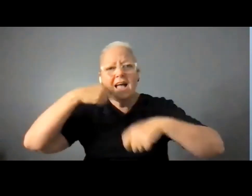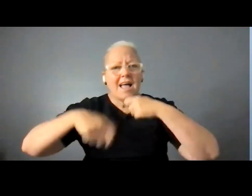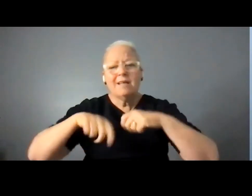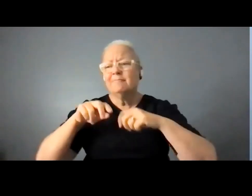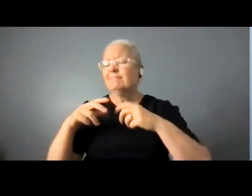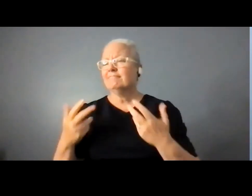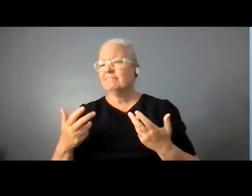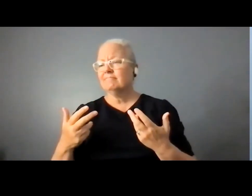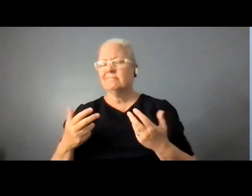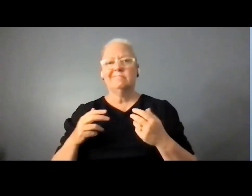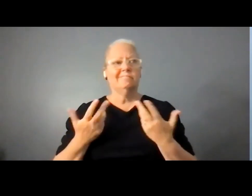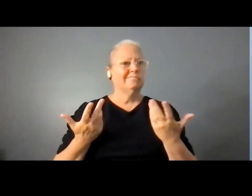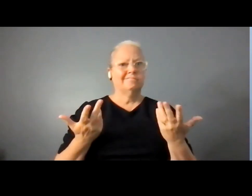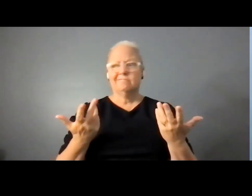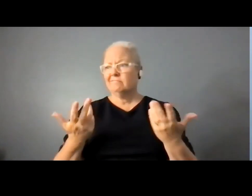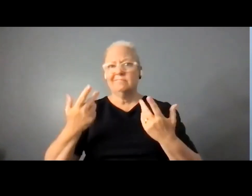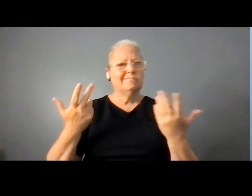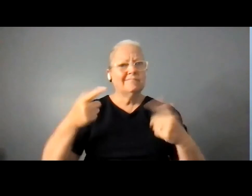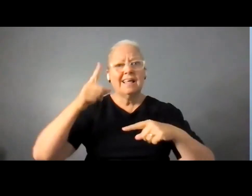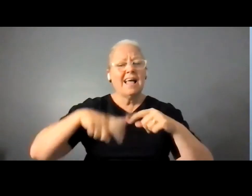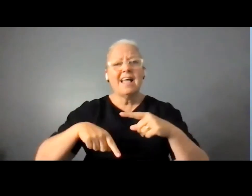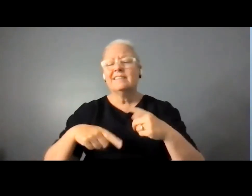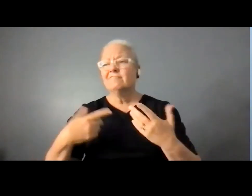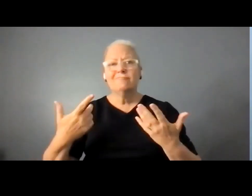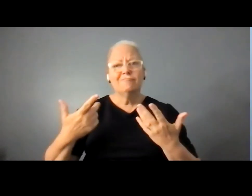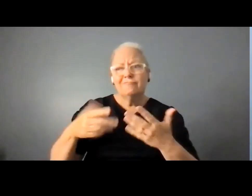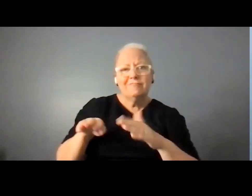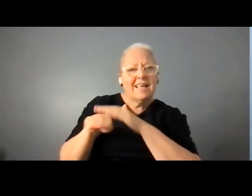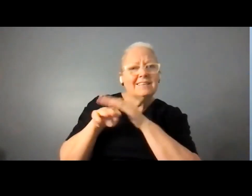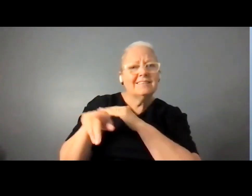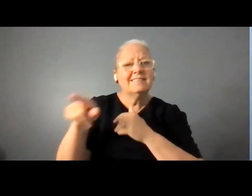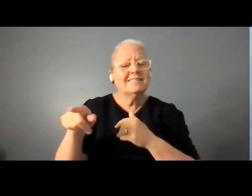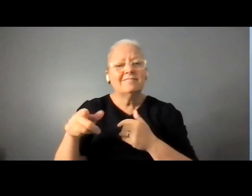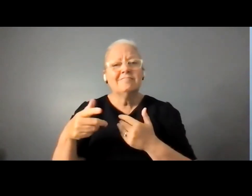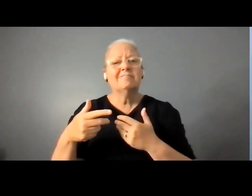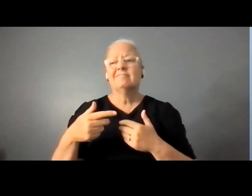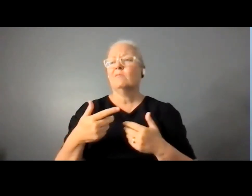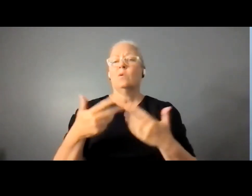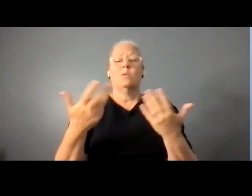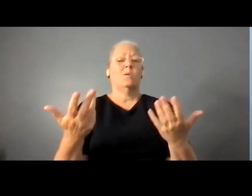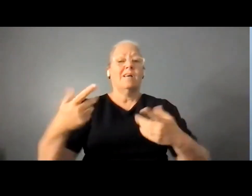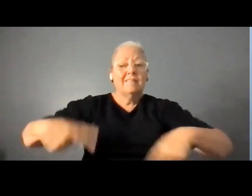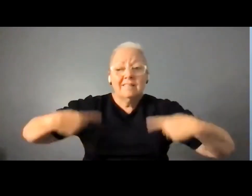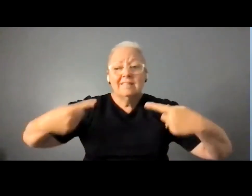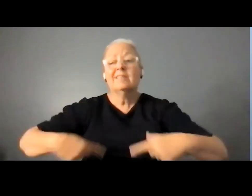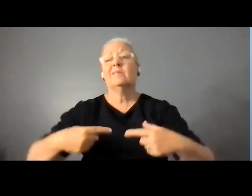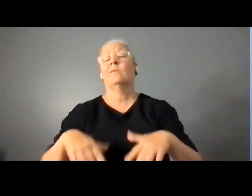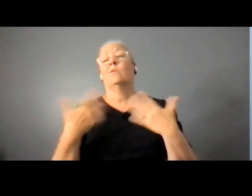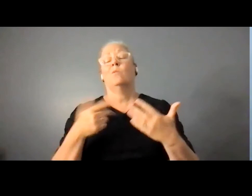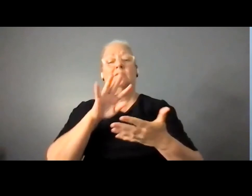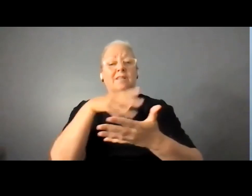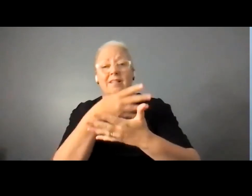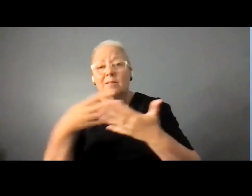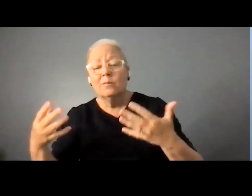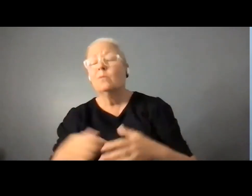have access to it, like having access to Braille or sign language or